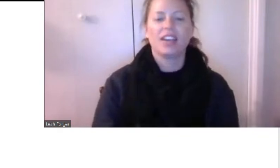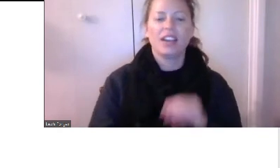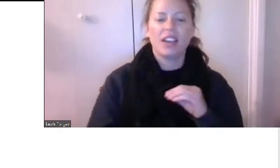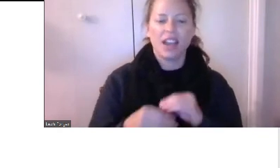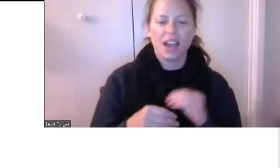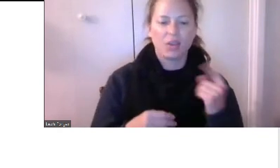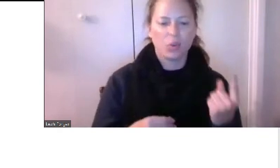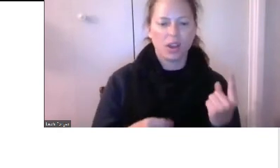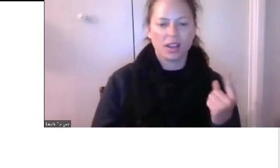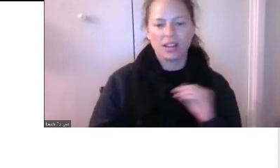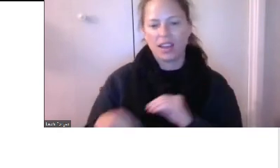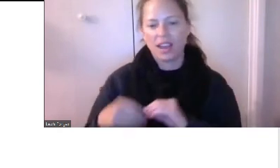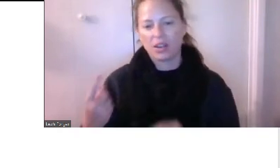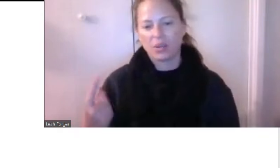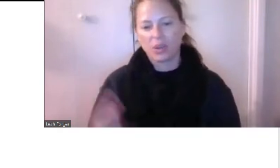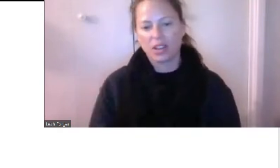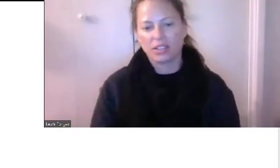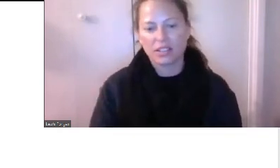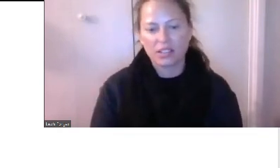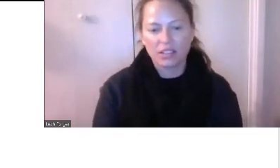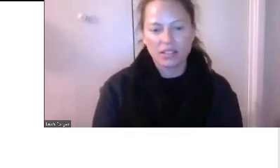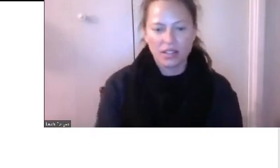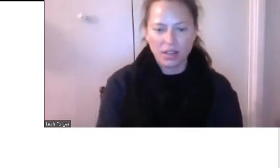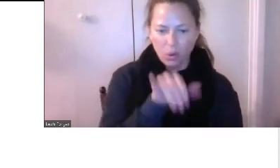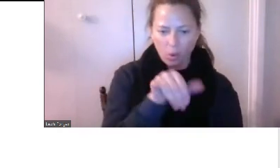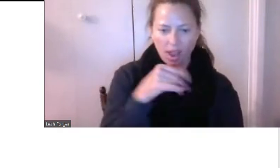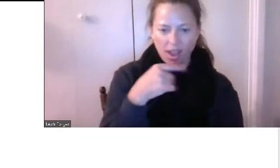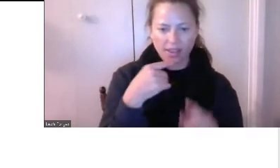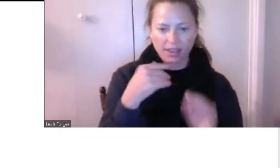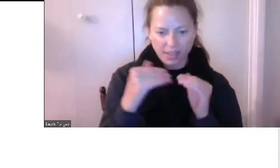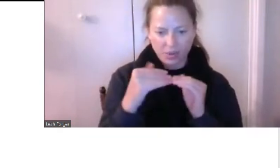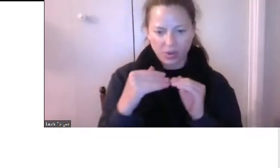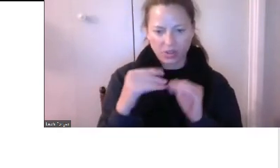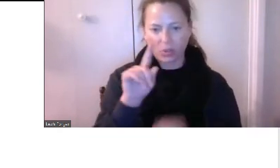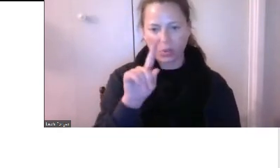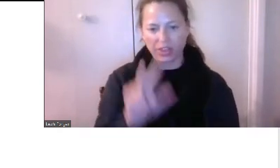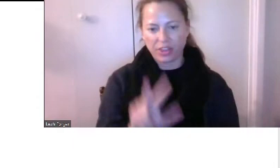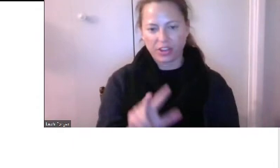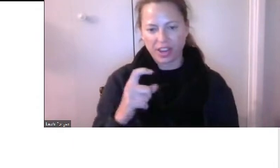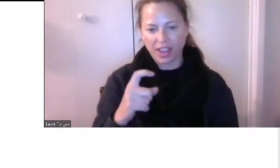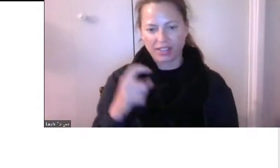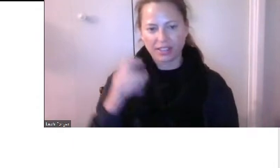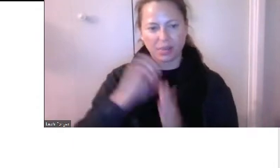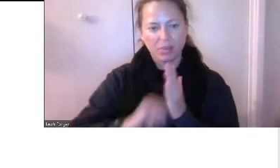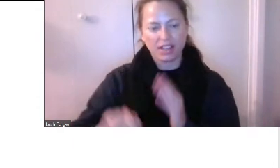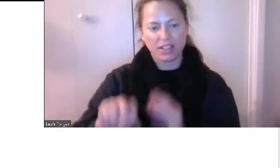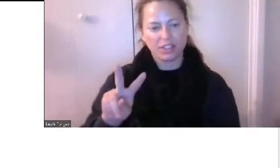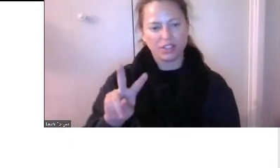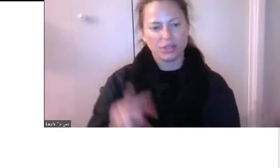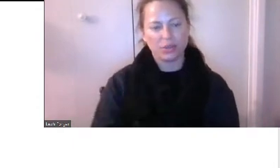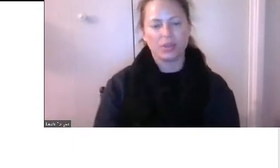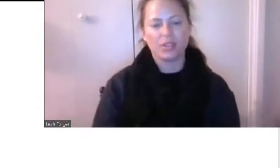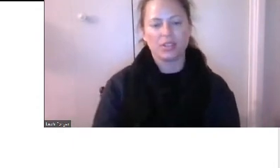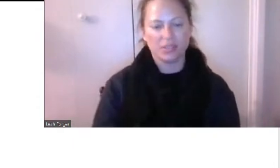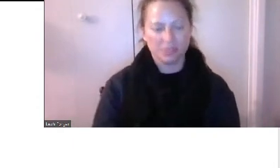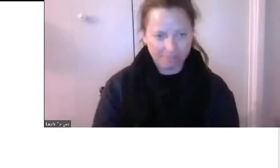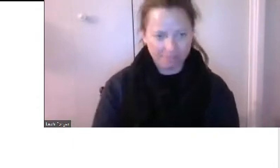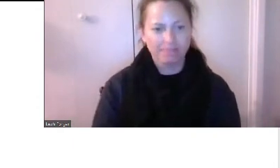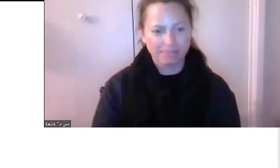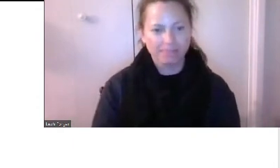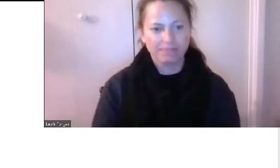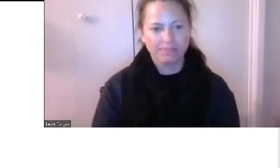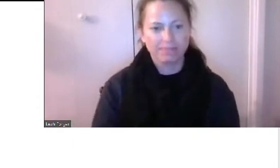sides. Y equals 1/3 x minus 2. There we go.